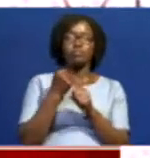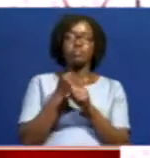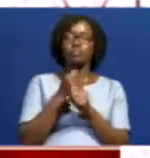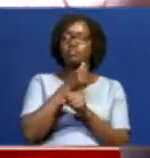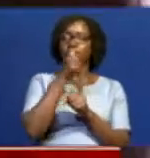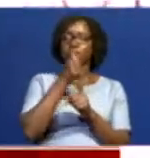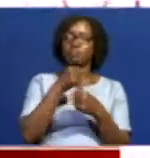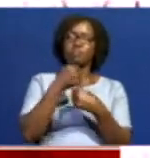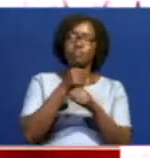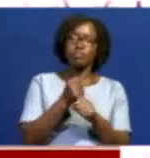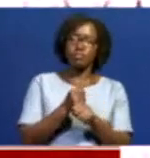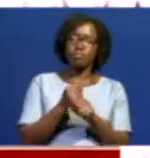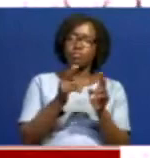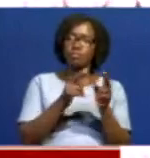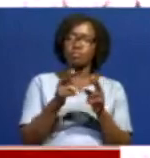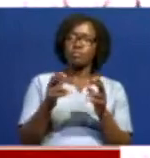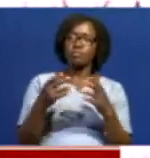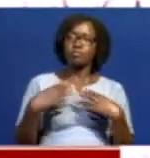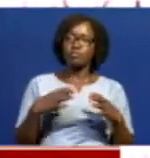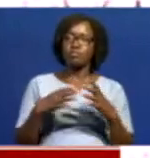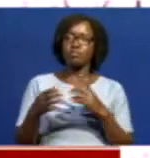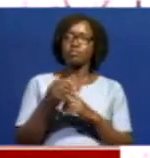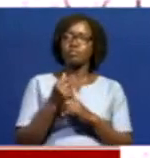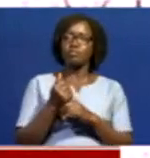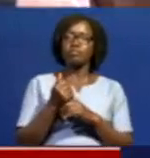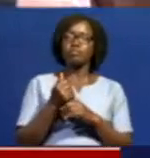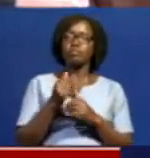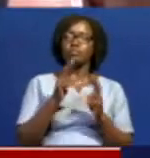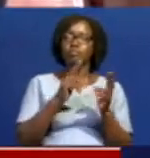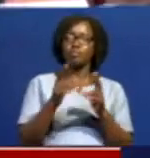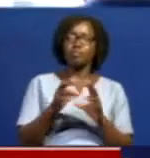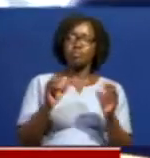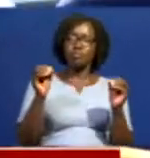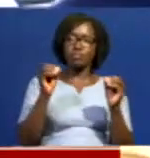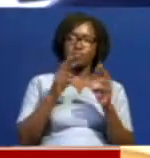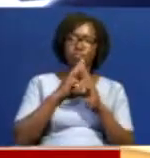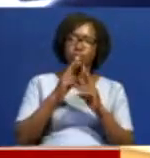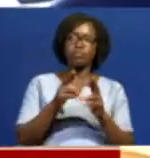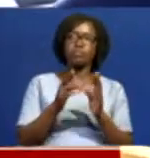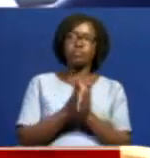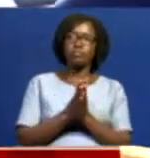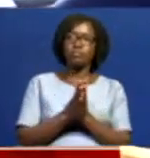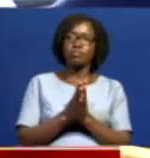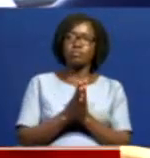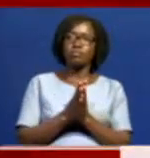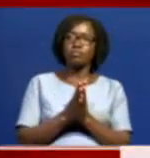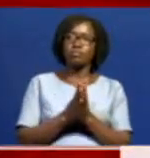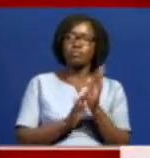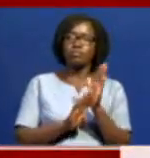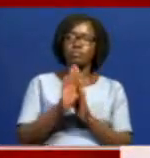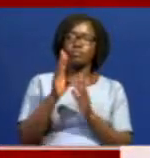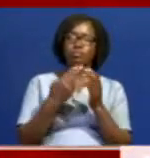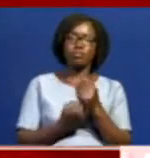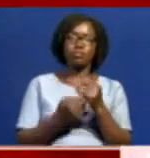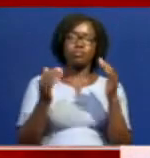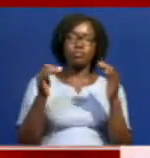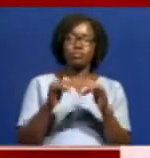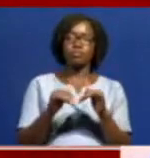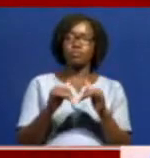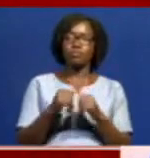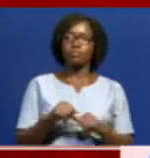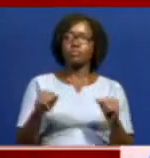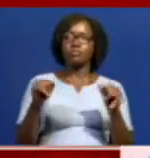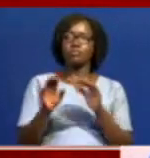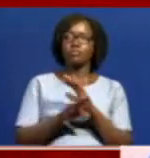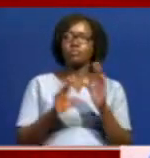secret that makes common people achieve uncommon results. They were speaking at the Development Partnership Forum, co-chaired by the